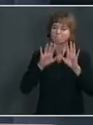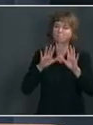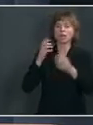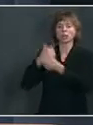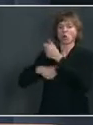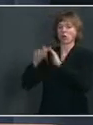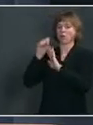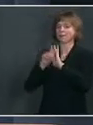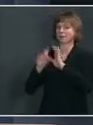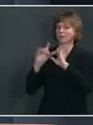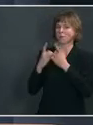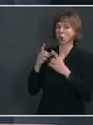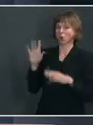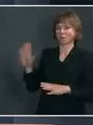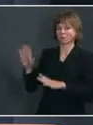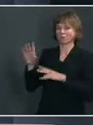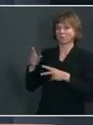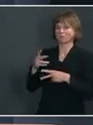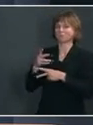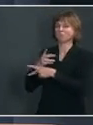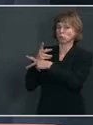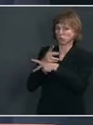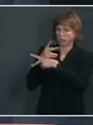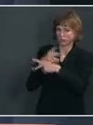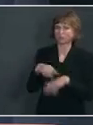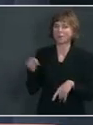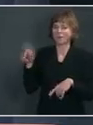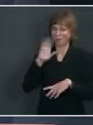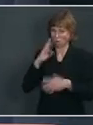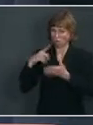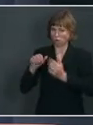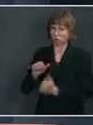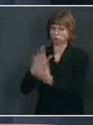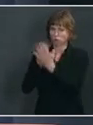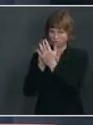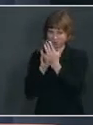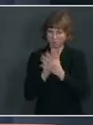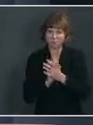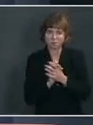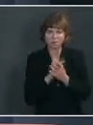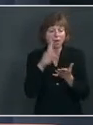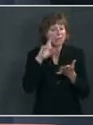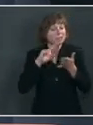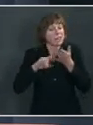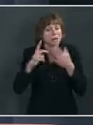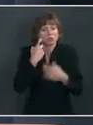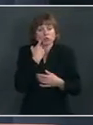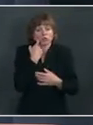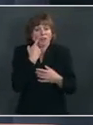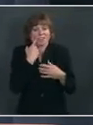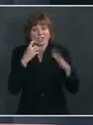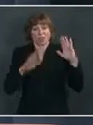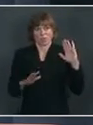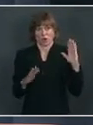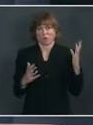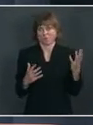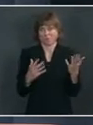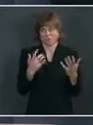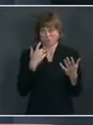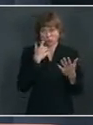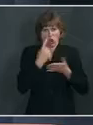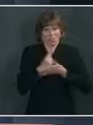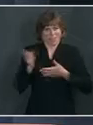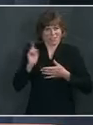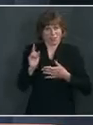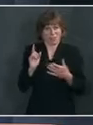of the State Department. I'm sure they'll be speaking to it. And the secretary was just confirmed earlier this week, so we'll